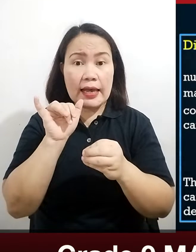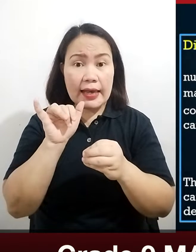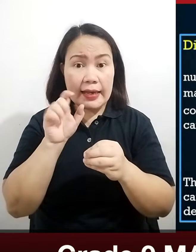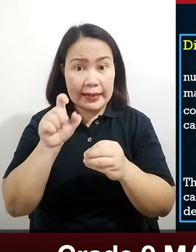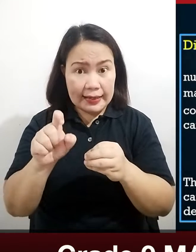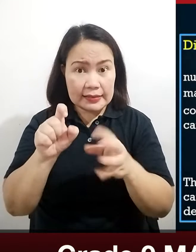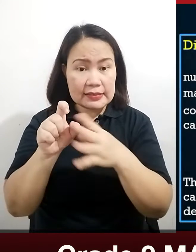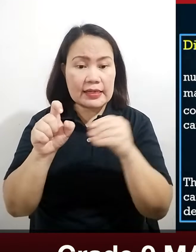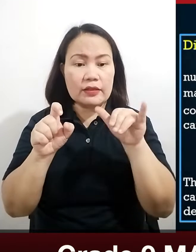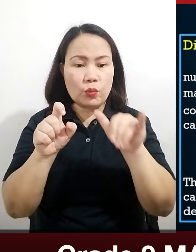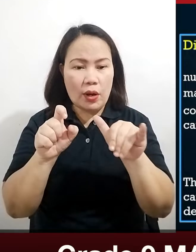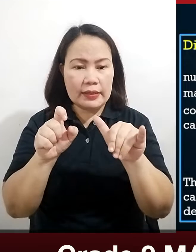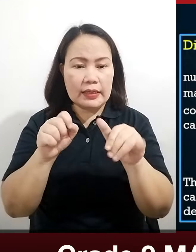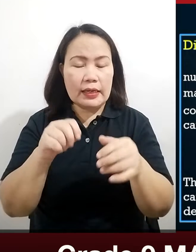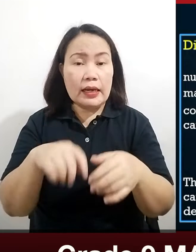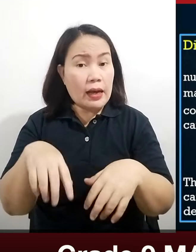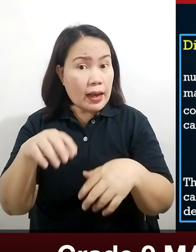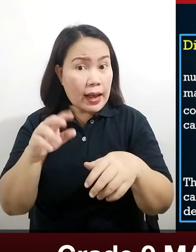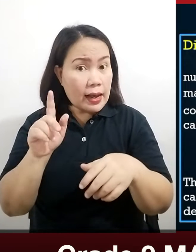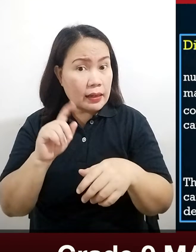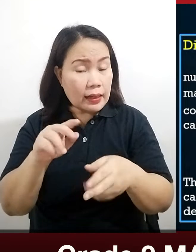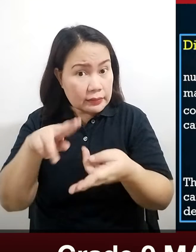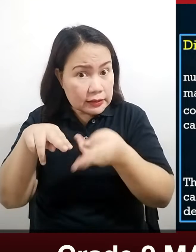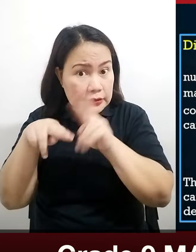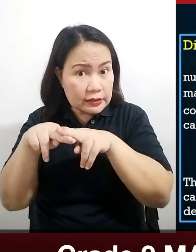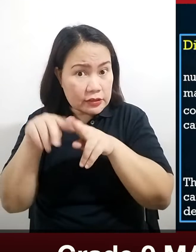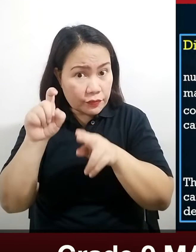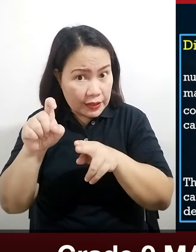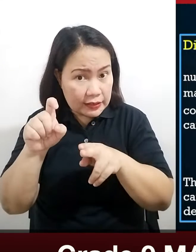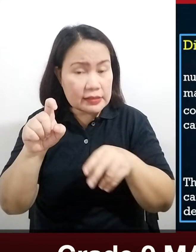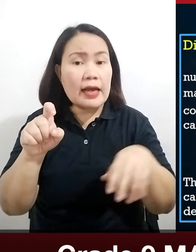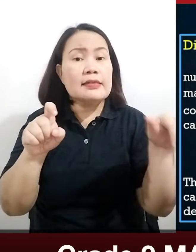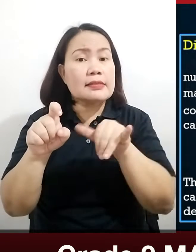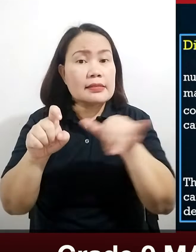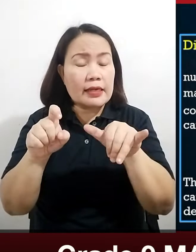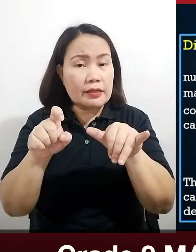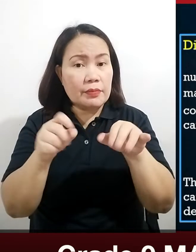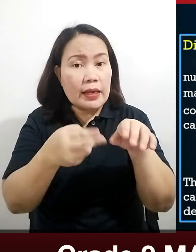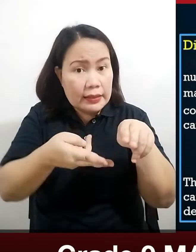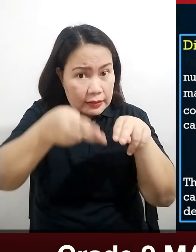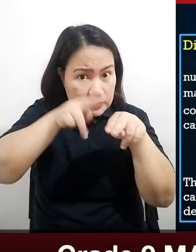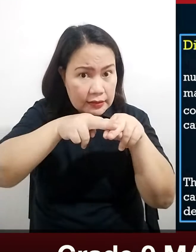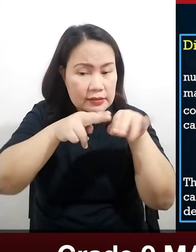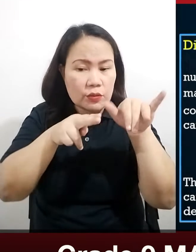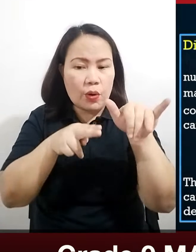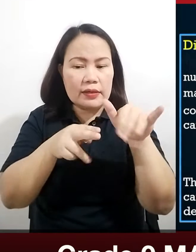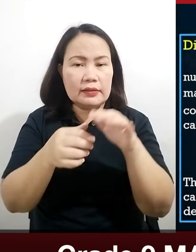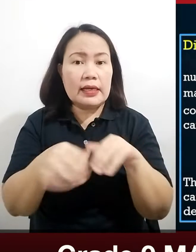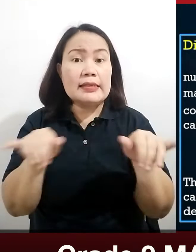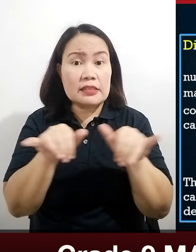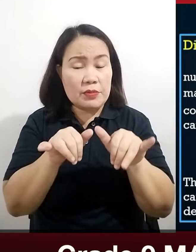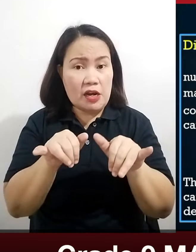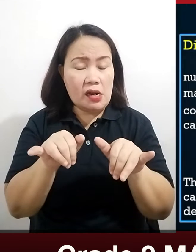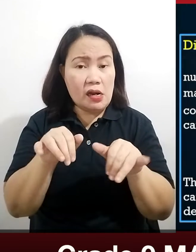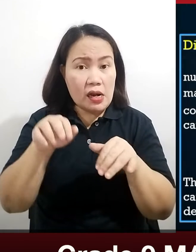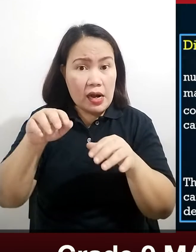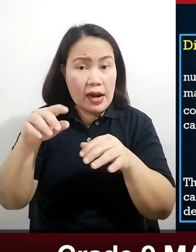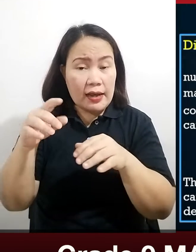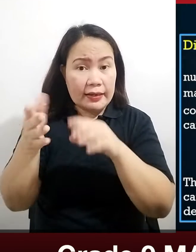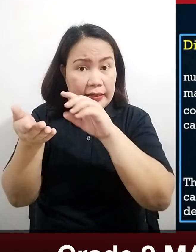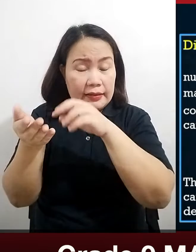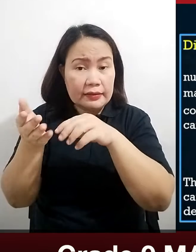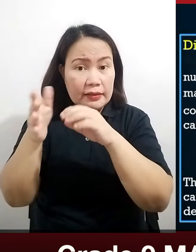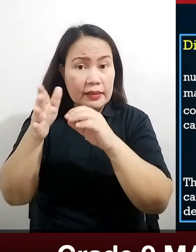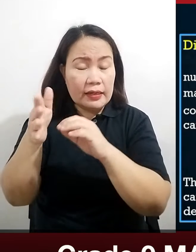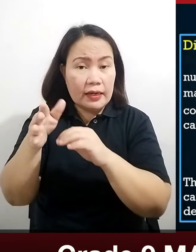an increase in x causes an increase in y as well. Similarly, a decrease in x causes a decrease